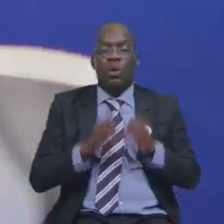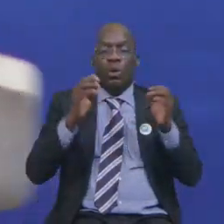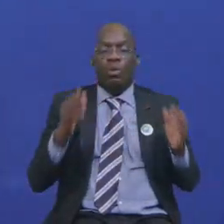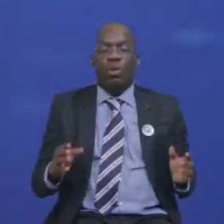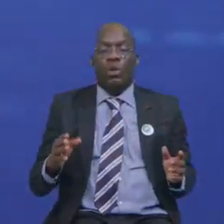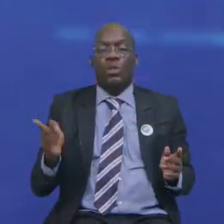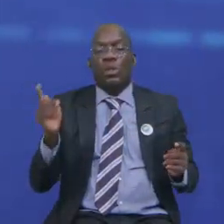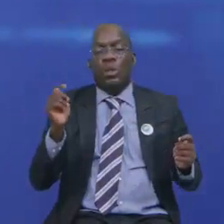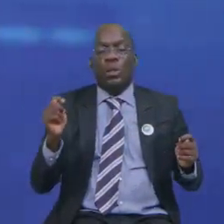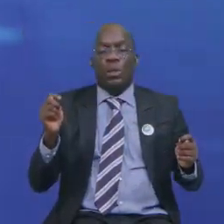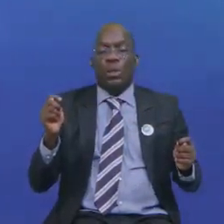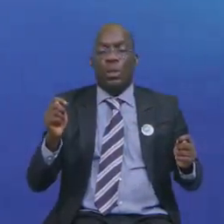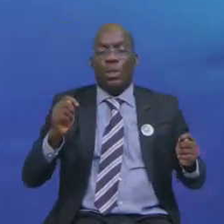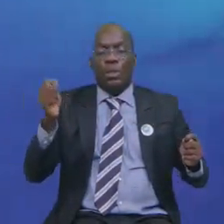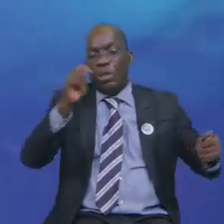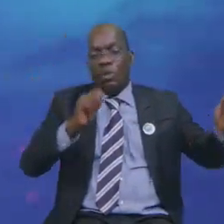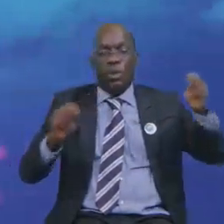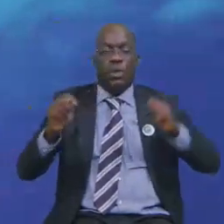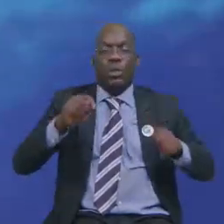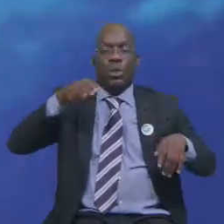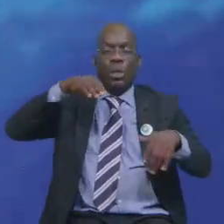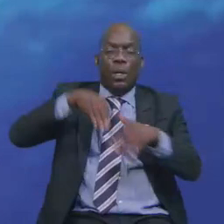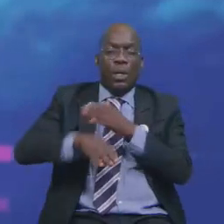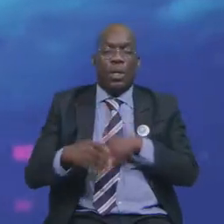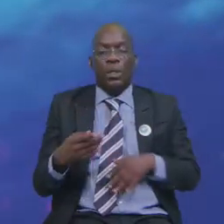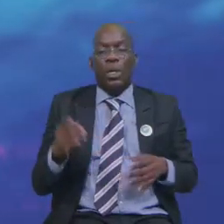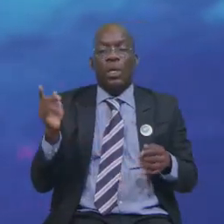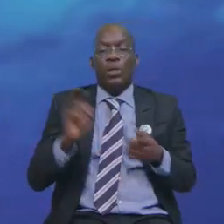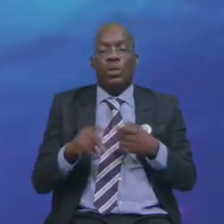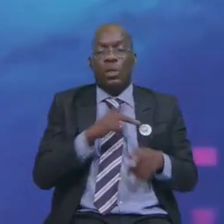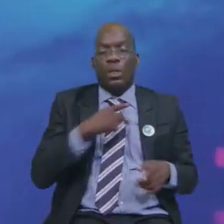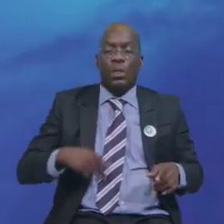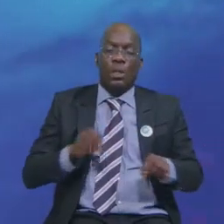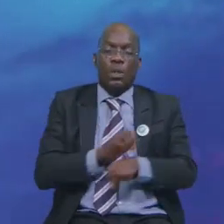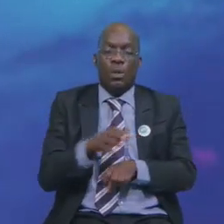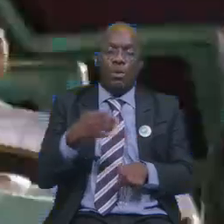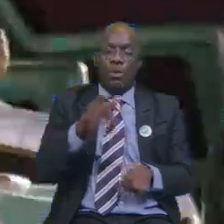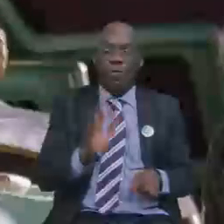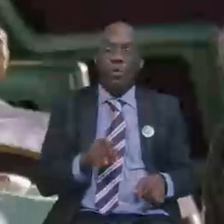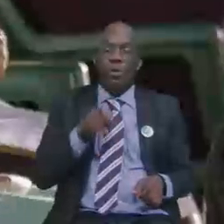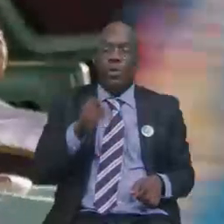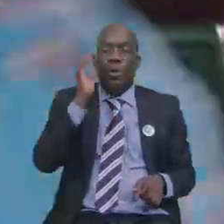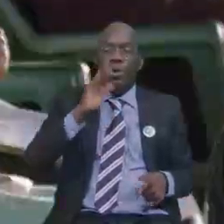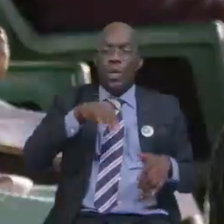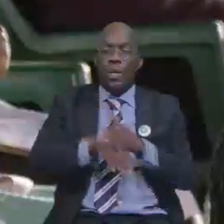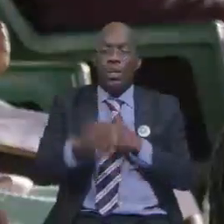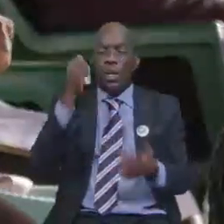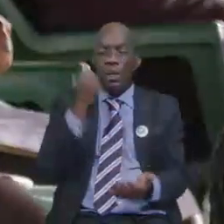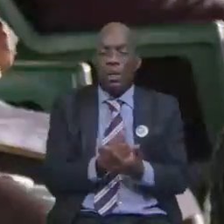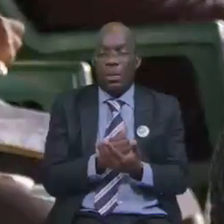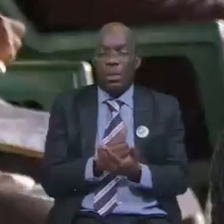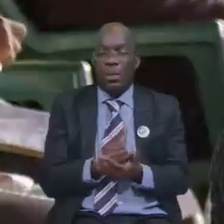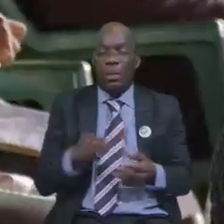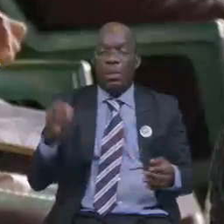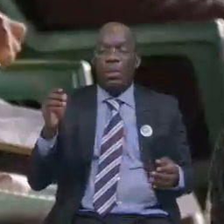tribulation, enter into the kingdom of God. You will enter into